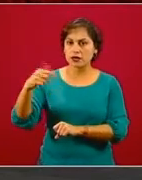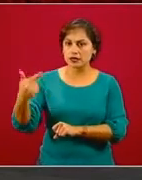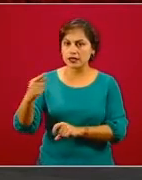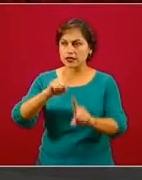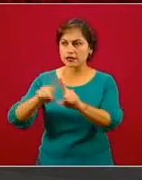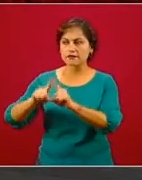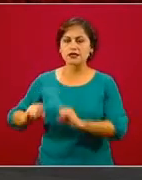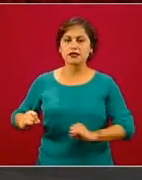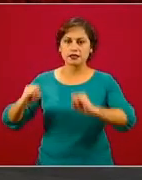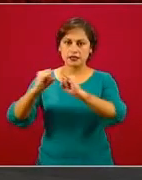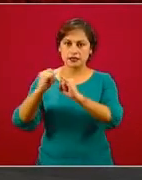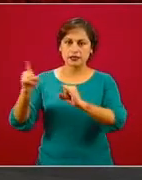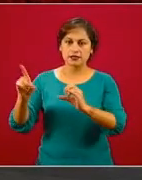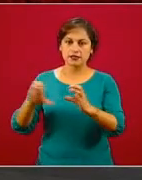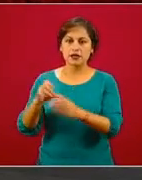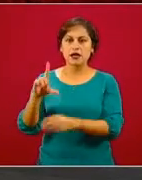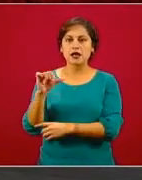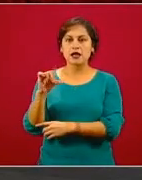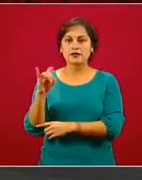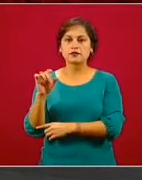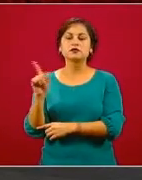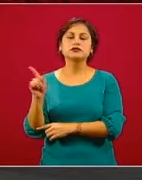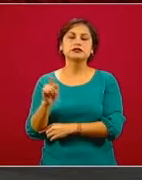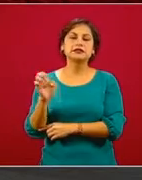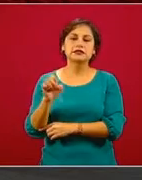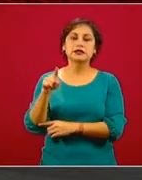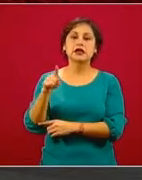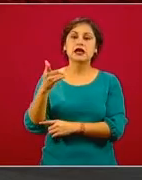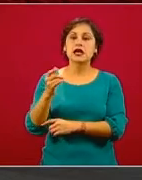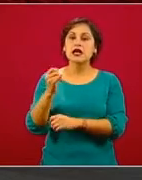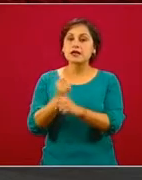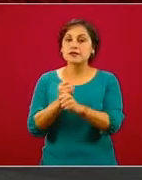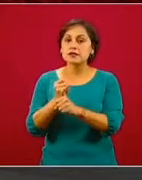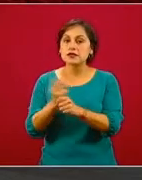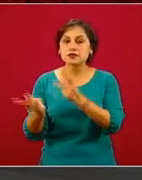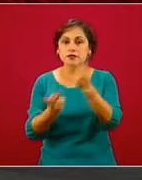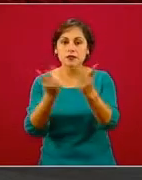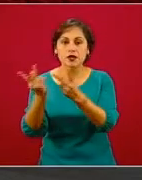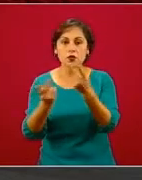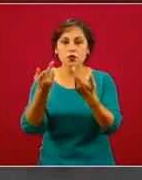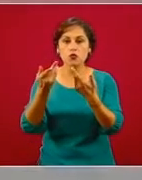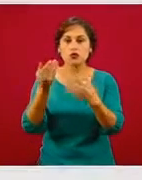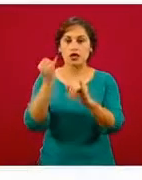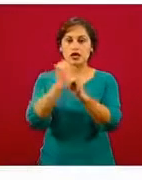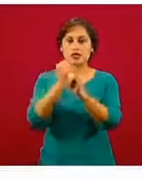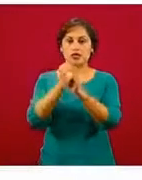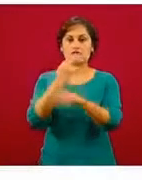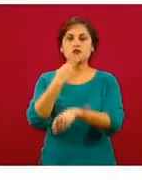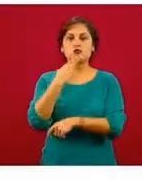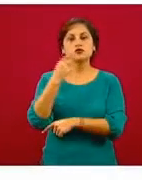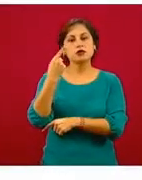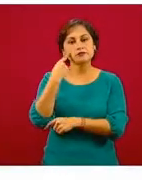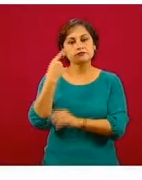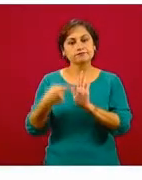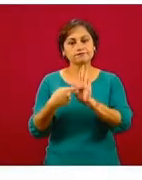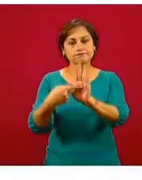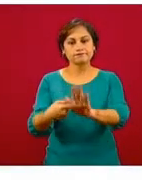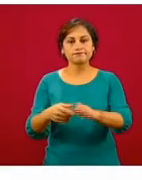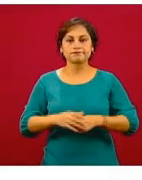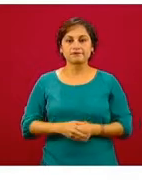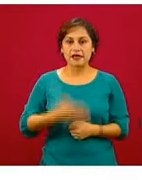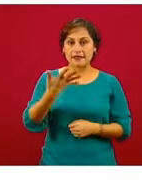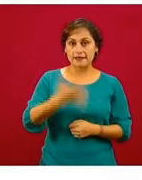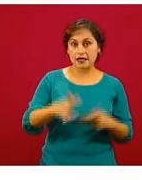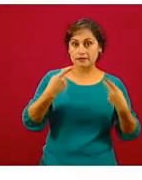civil society organizations and other institutions, we called it EndoCit. This shows us the